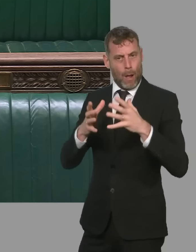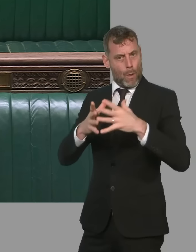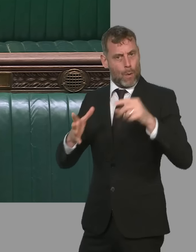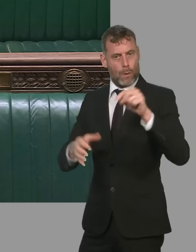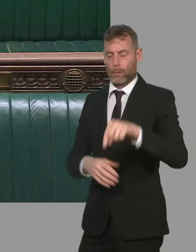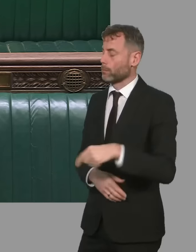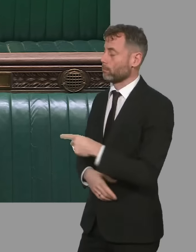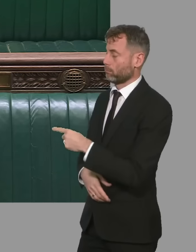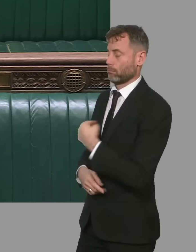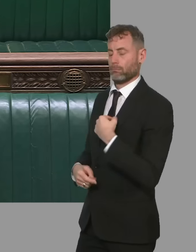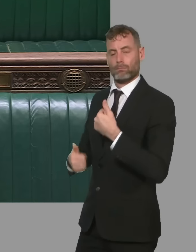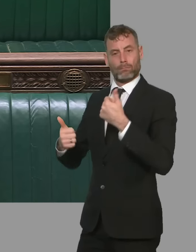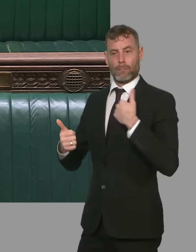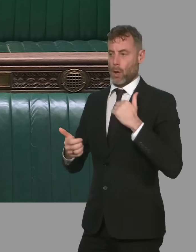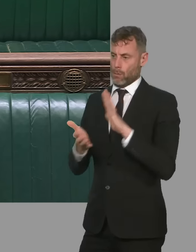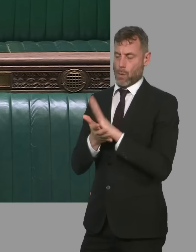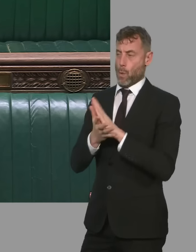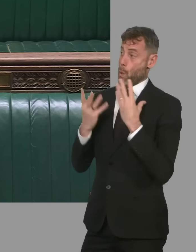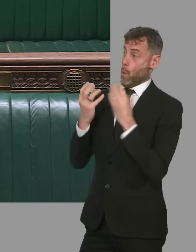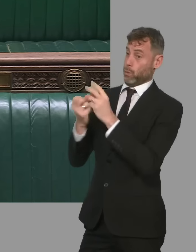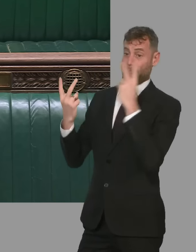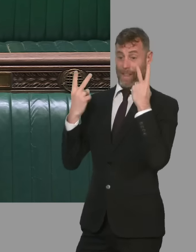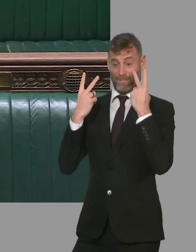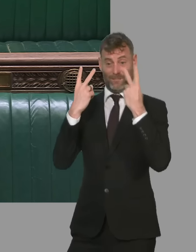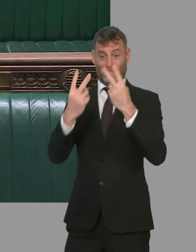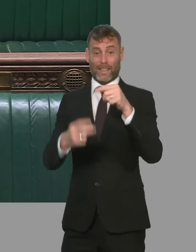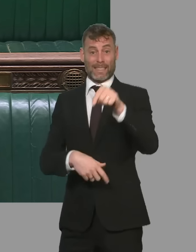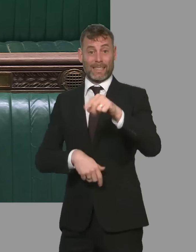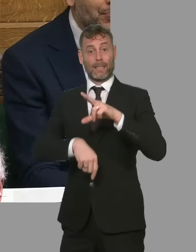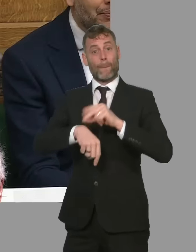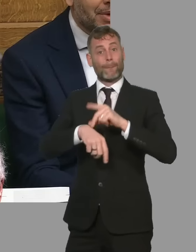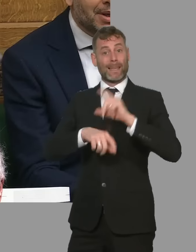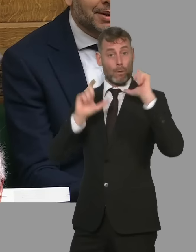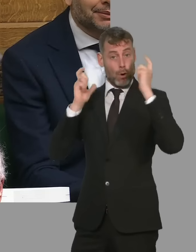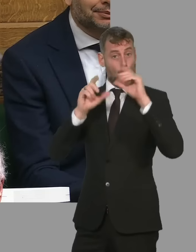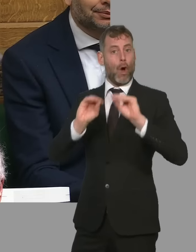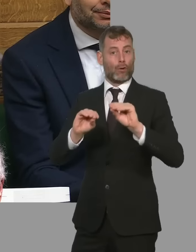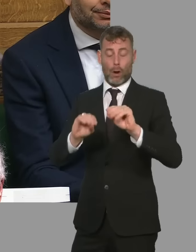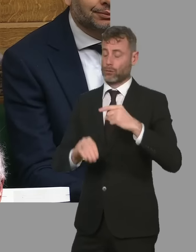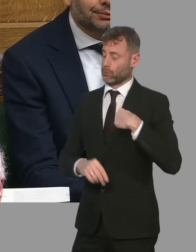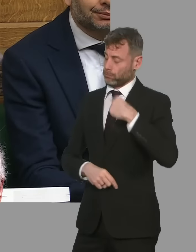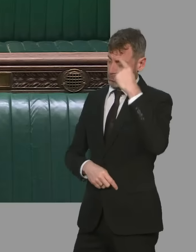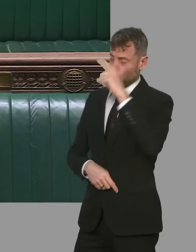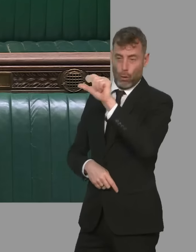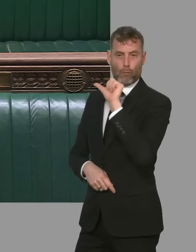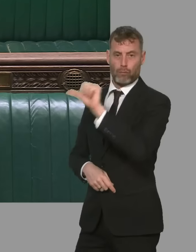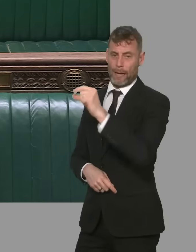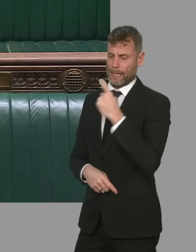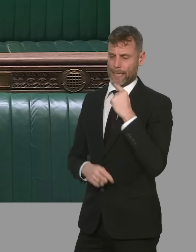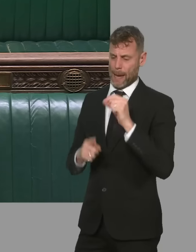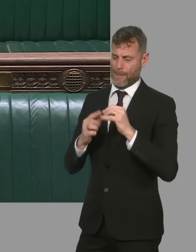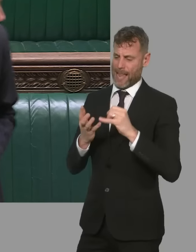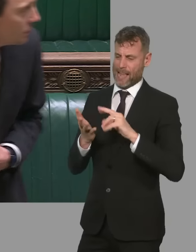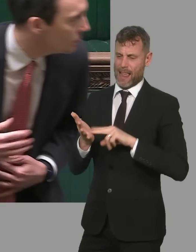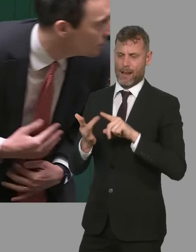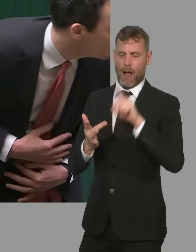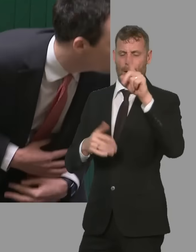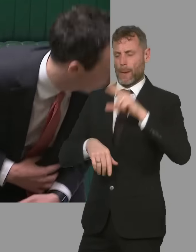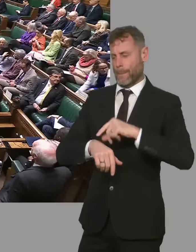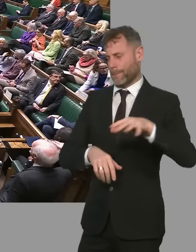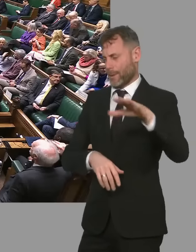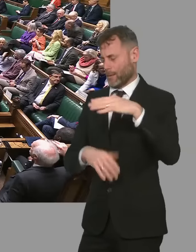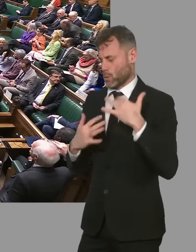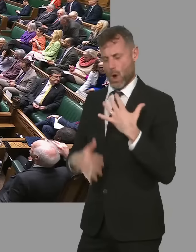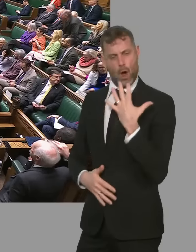powerfully. He pays rightfully tribute to the brave men and women who serve in our police, and I'm sure the executive will have heard his case for the PSNI as well.